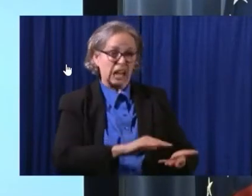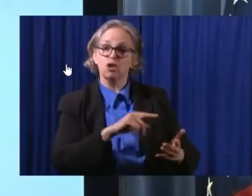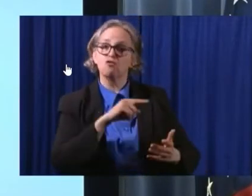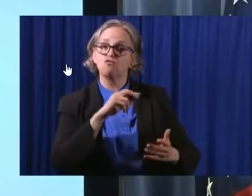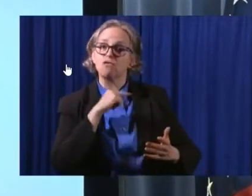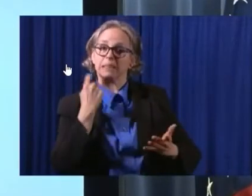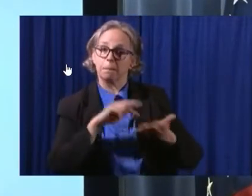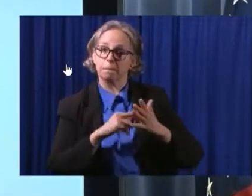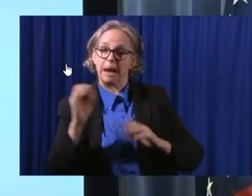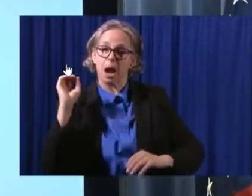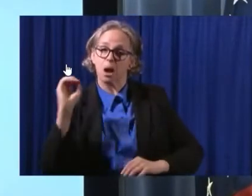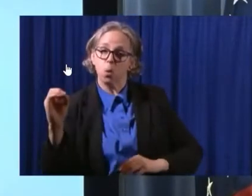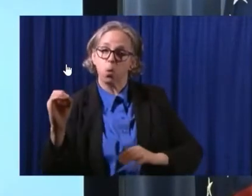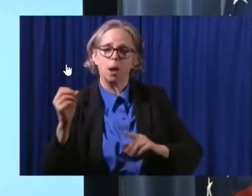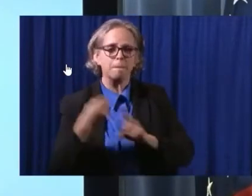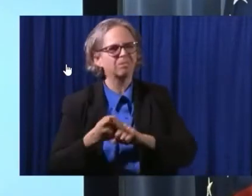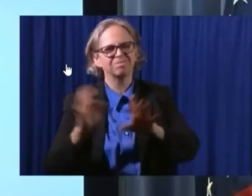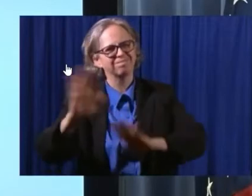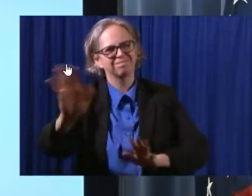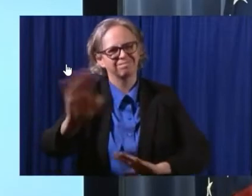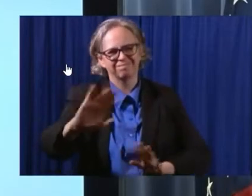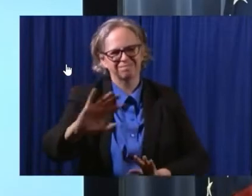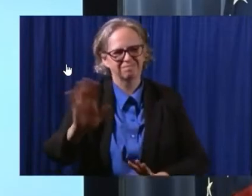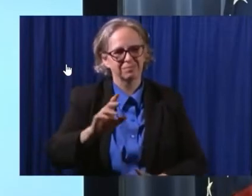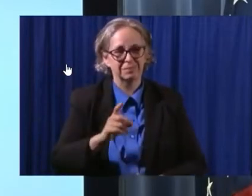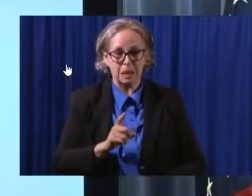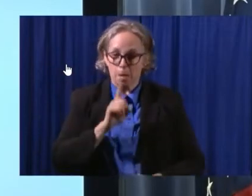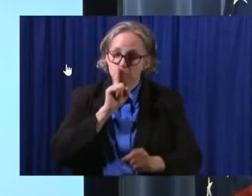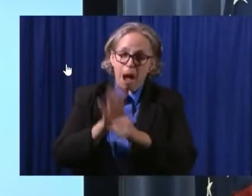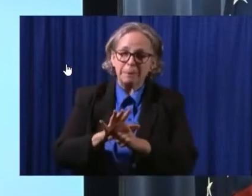we can never completely eliminate all risk.